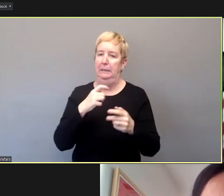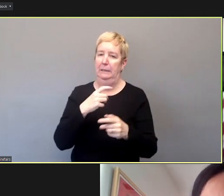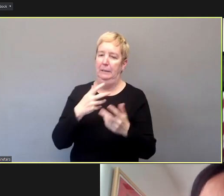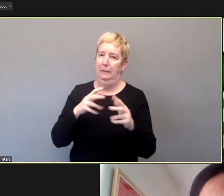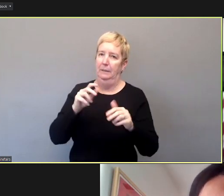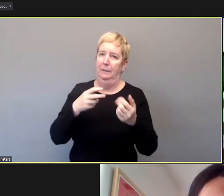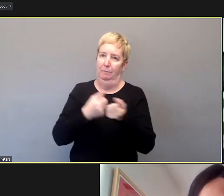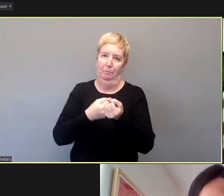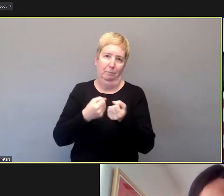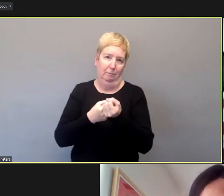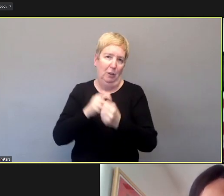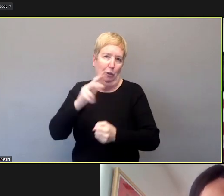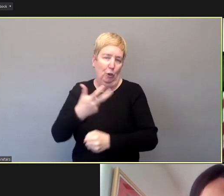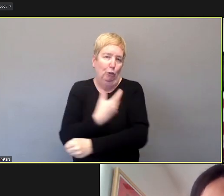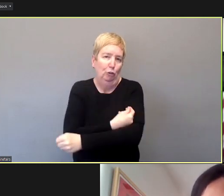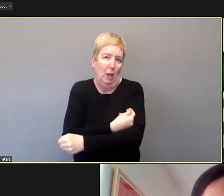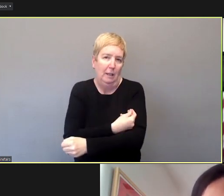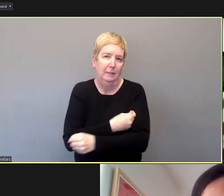not enough people